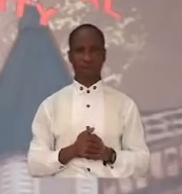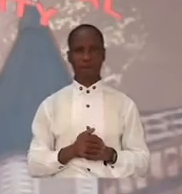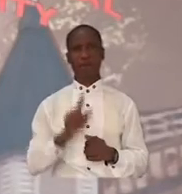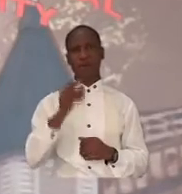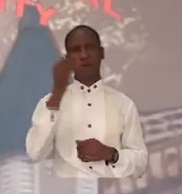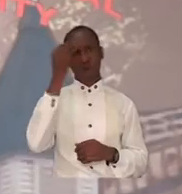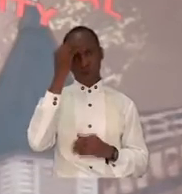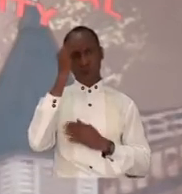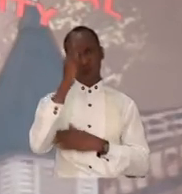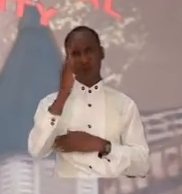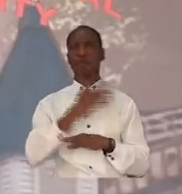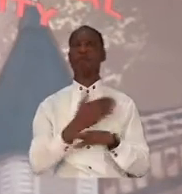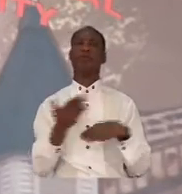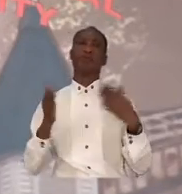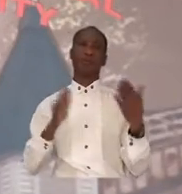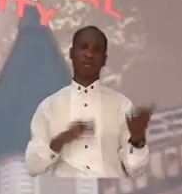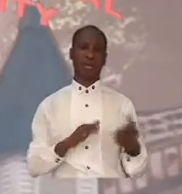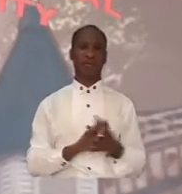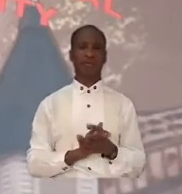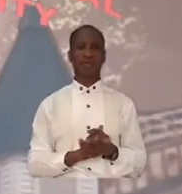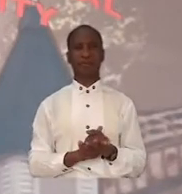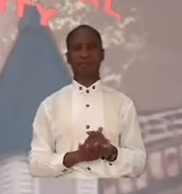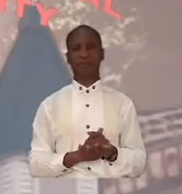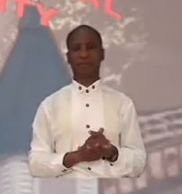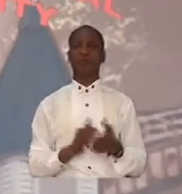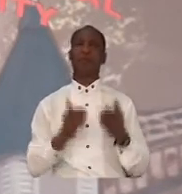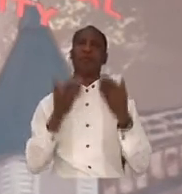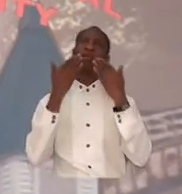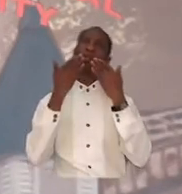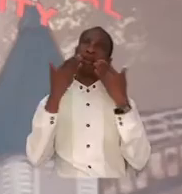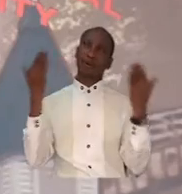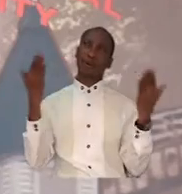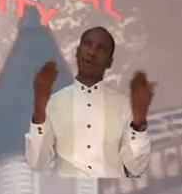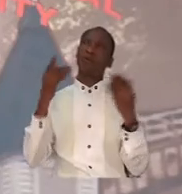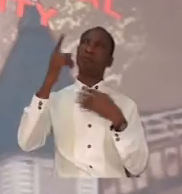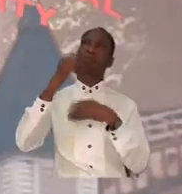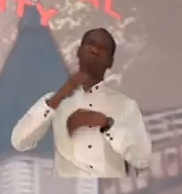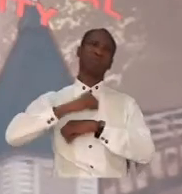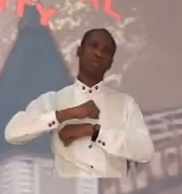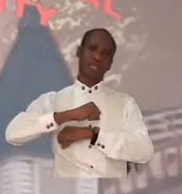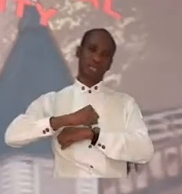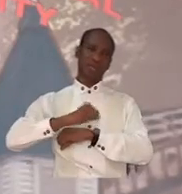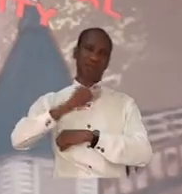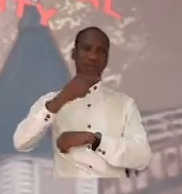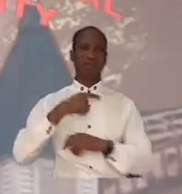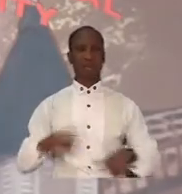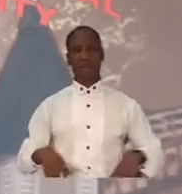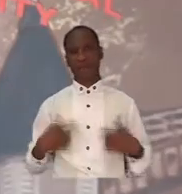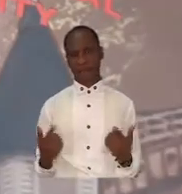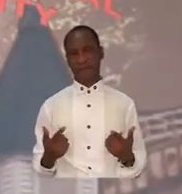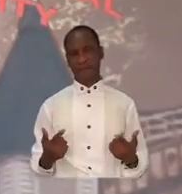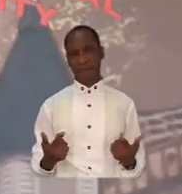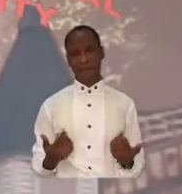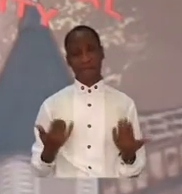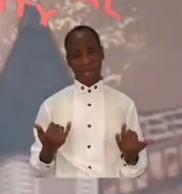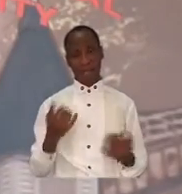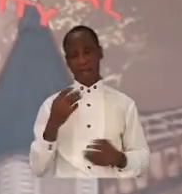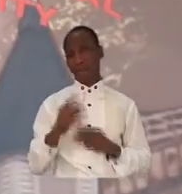Almighty God for having sustained our lives. Beloved, as we walk through this